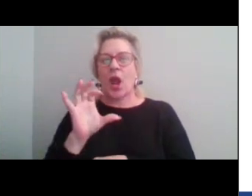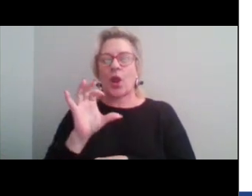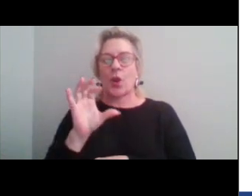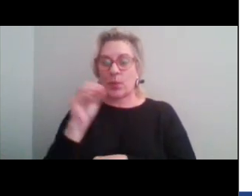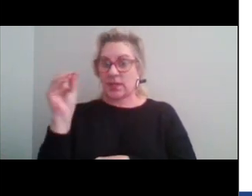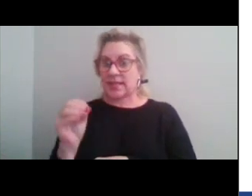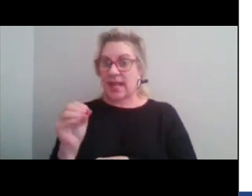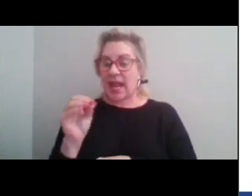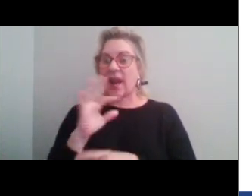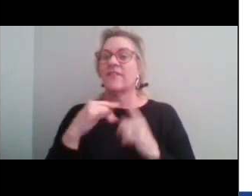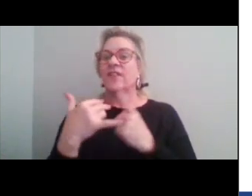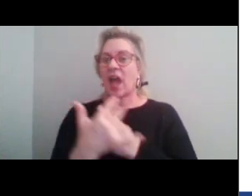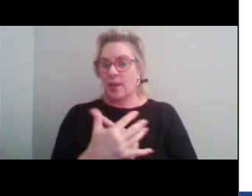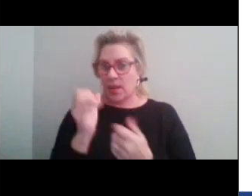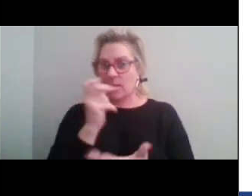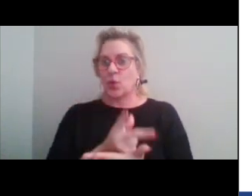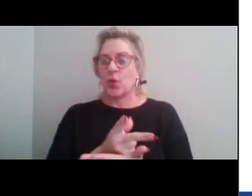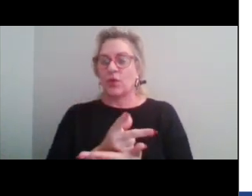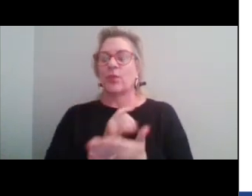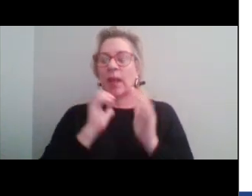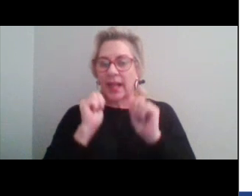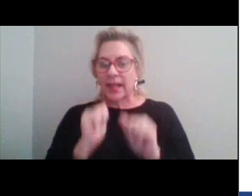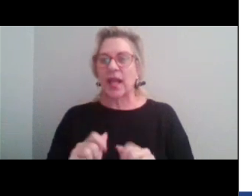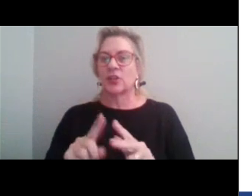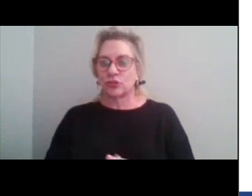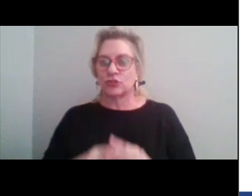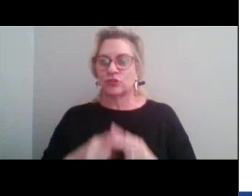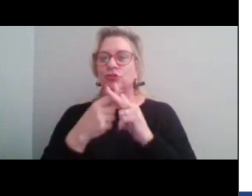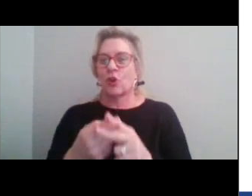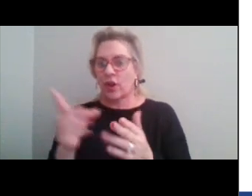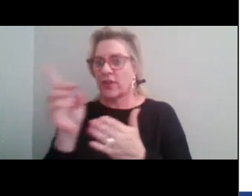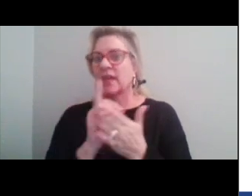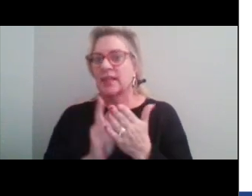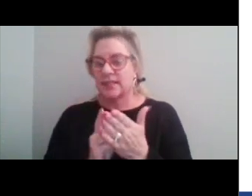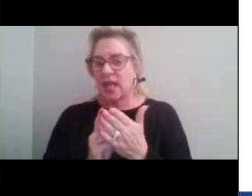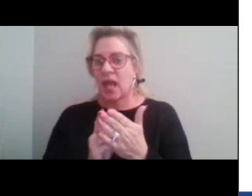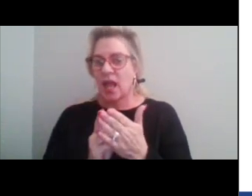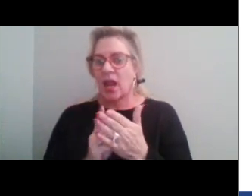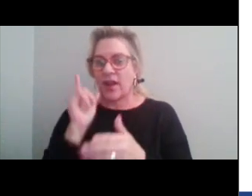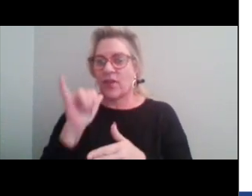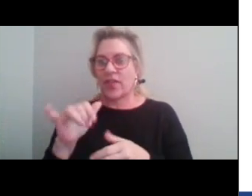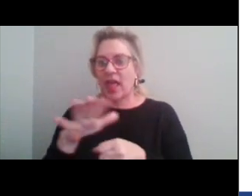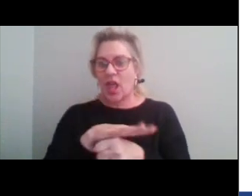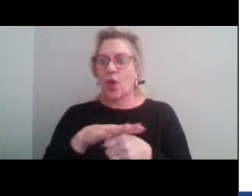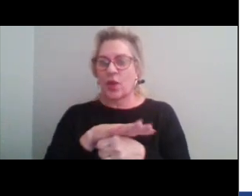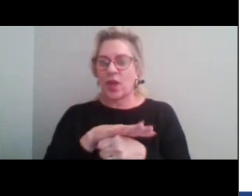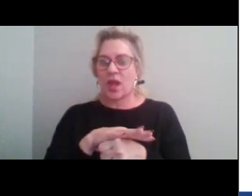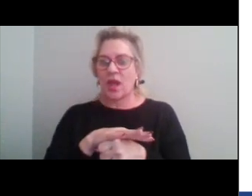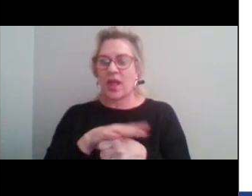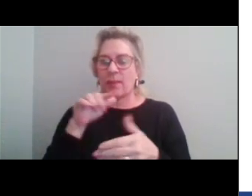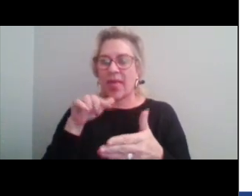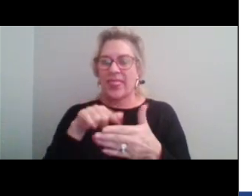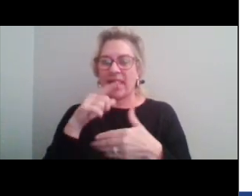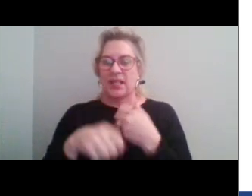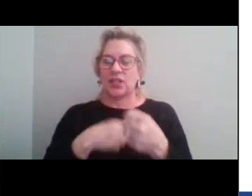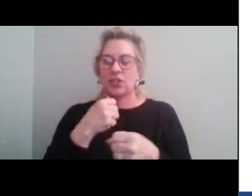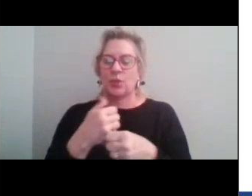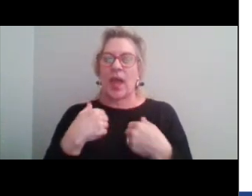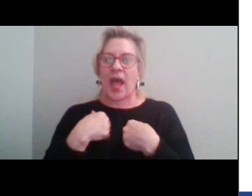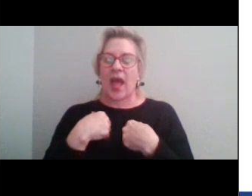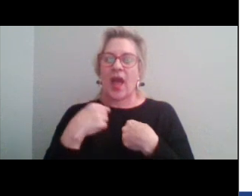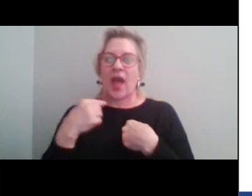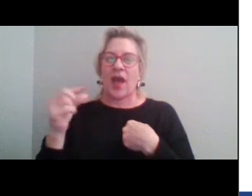cleared. We are eligible to begin advanced design on that region this year. We have a grant